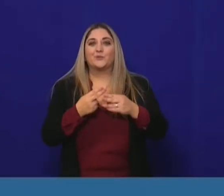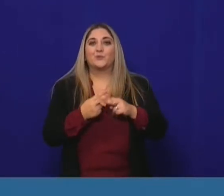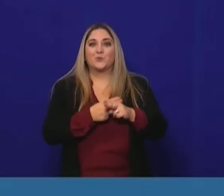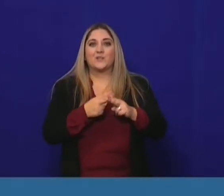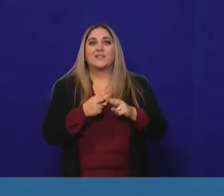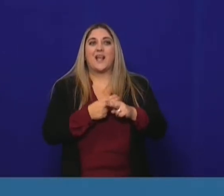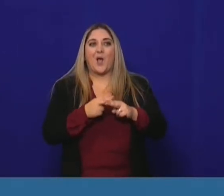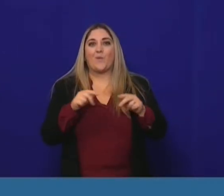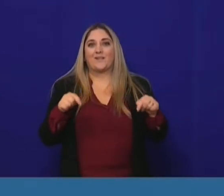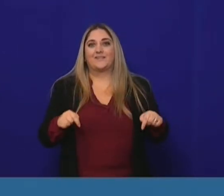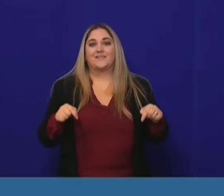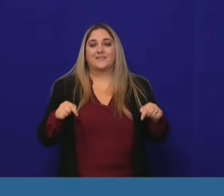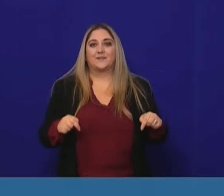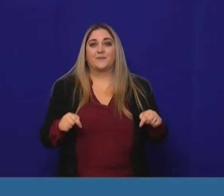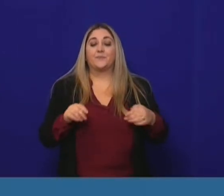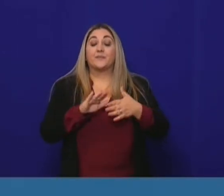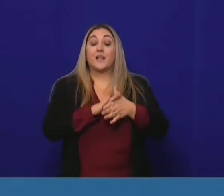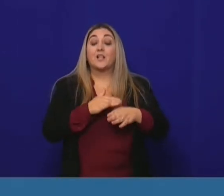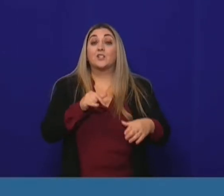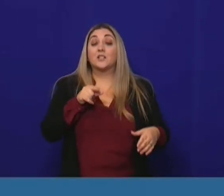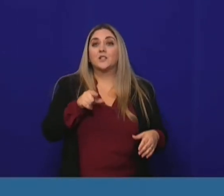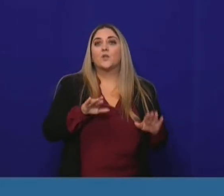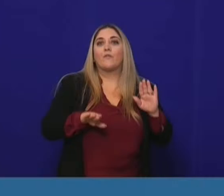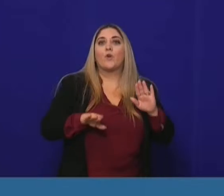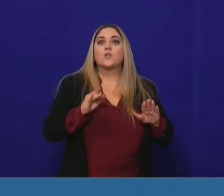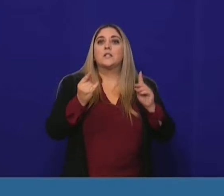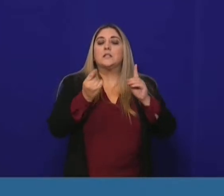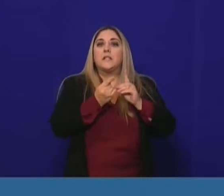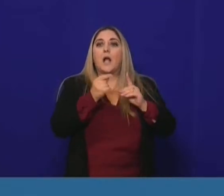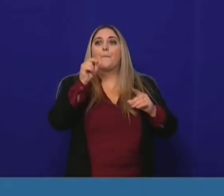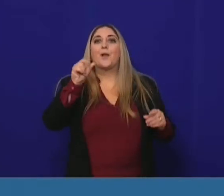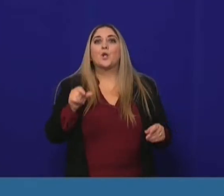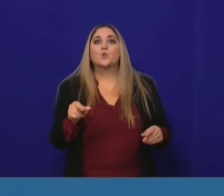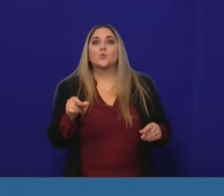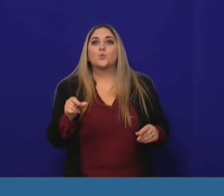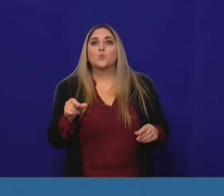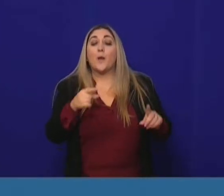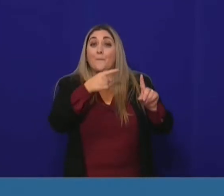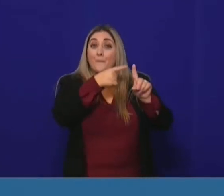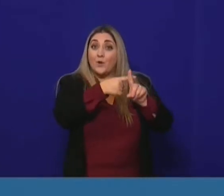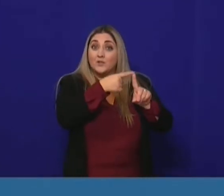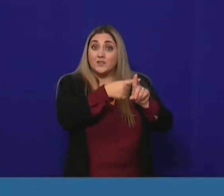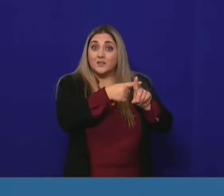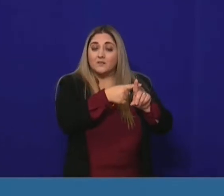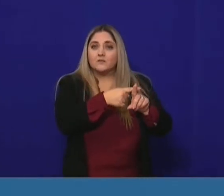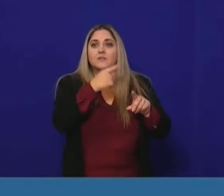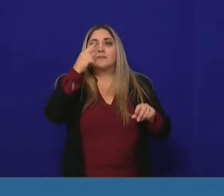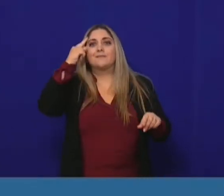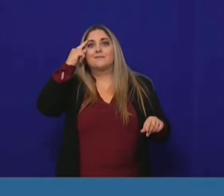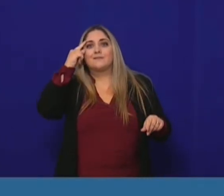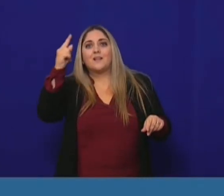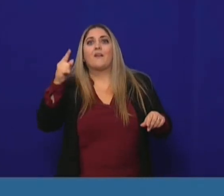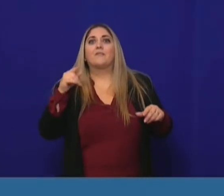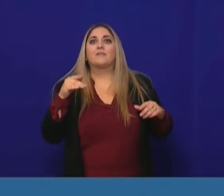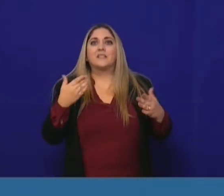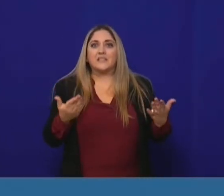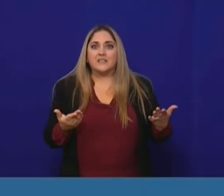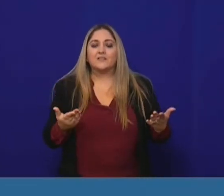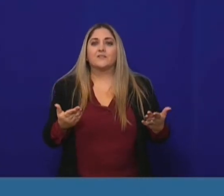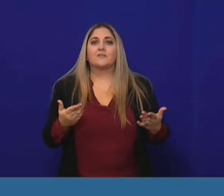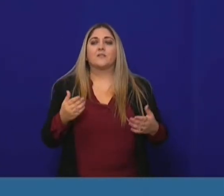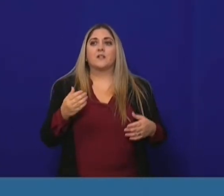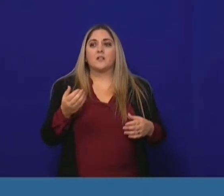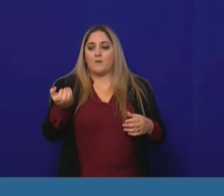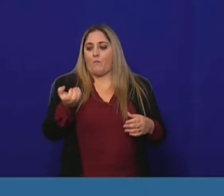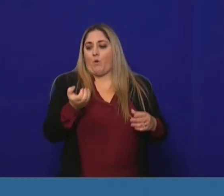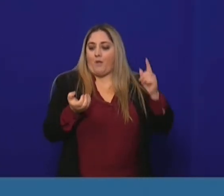jiddownloadaw din l-app ħalli jekk inti tkun iltqajt ma' xi persuna li kien pożittiv inti tkun tista' propju tirċievi dik l-alert